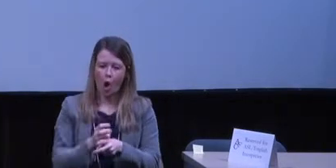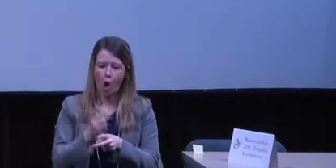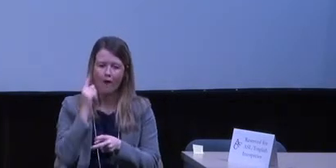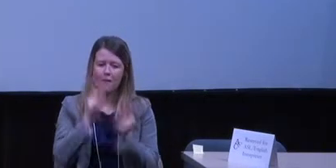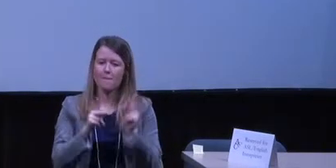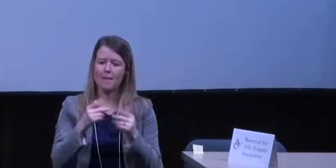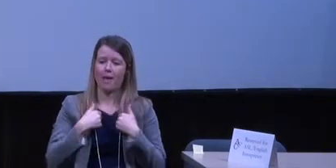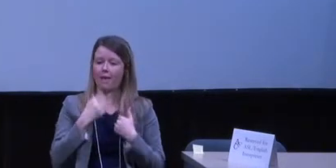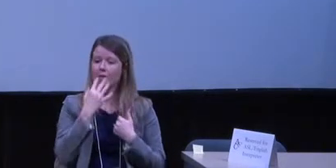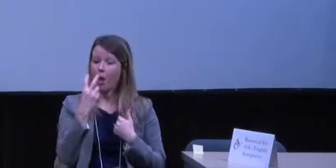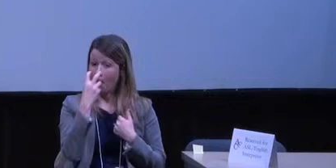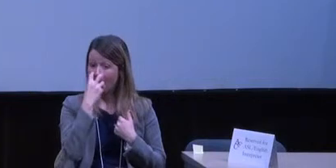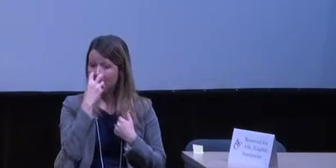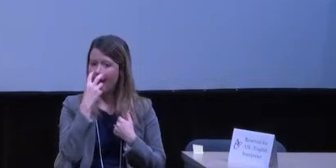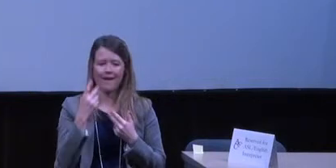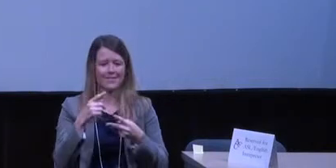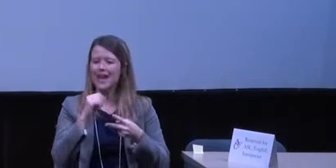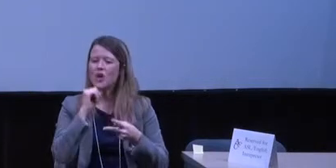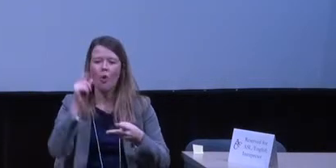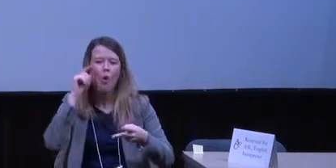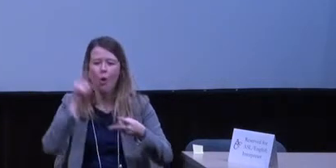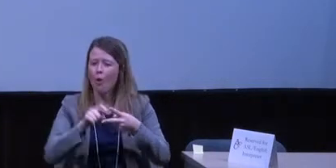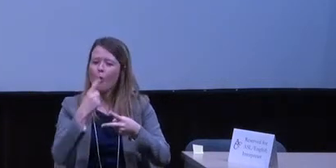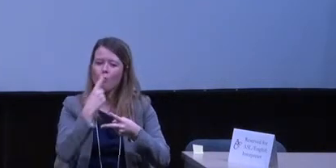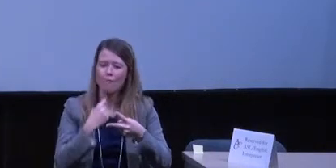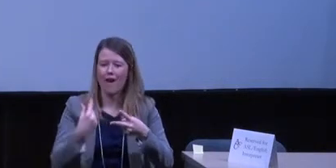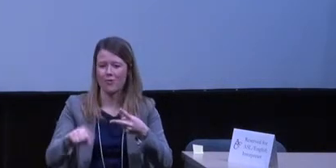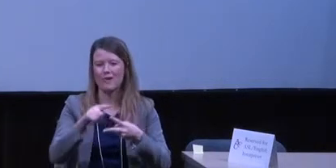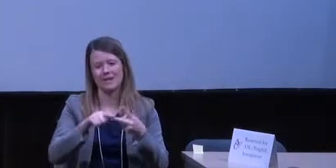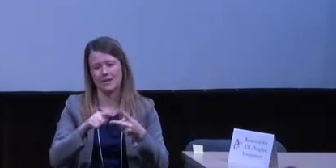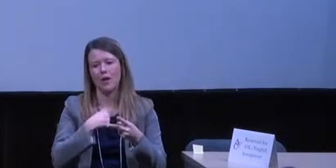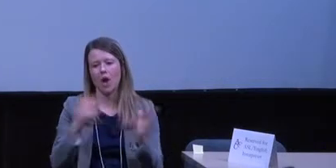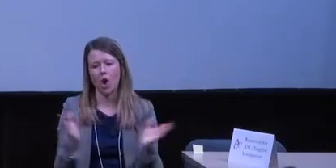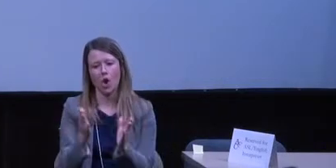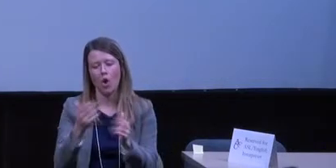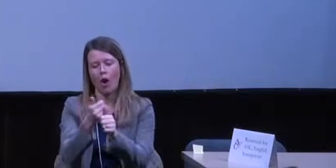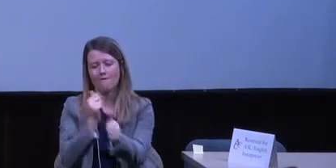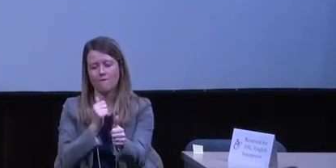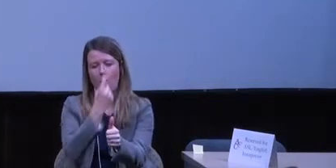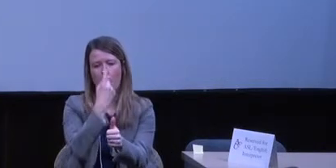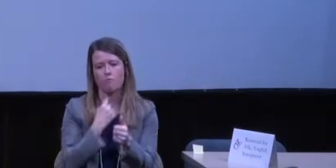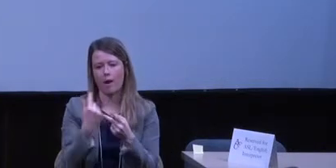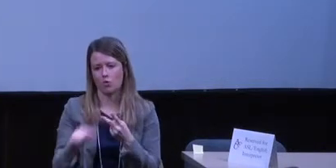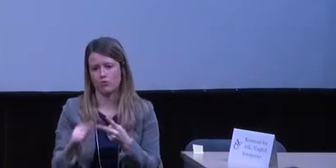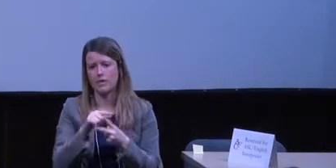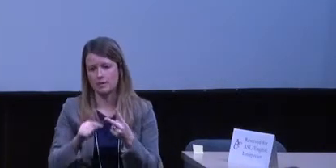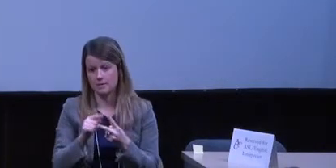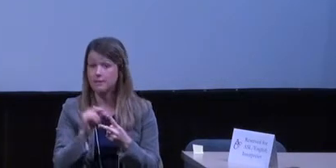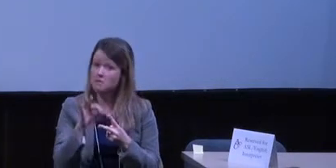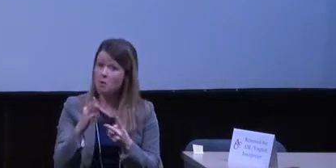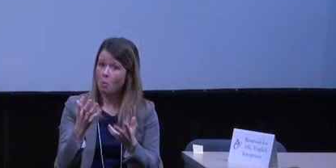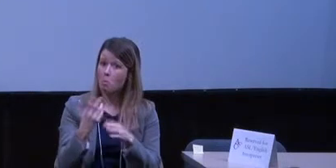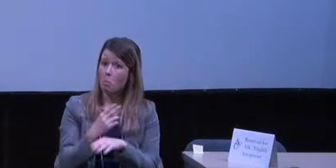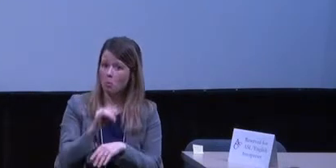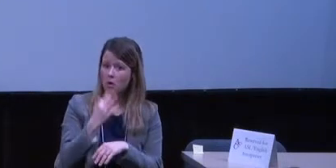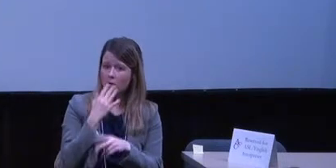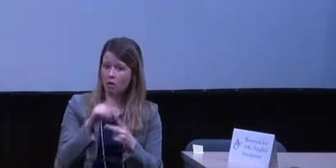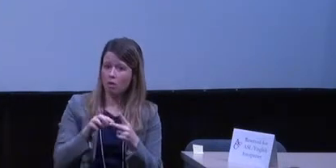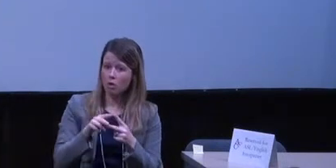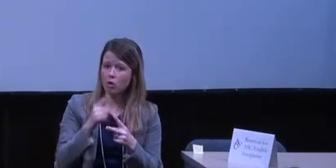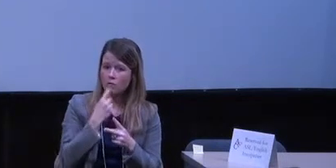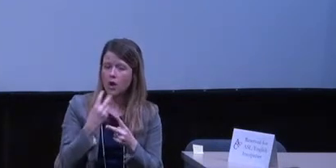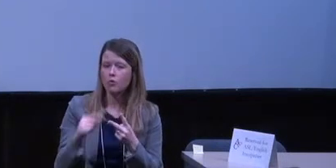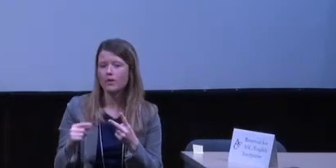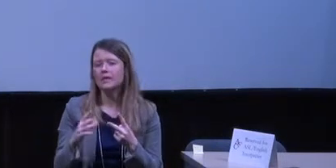blindness to see as well. So I try to urge people to stay away from those colors. If you want to use it, you can just